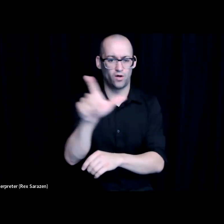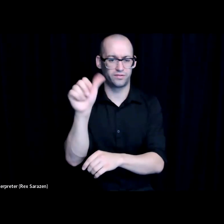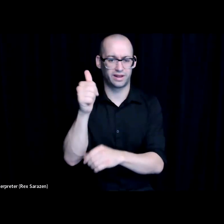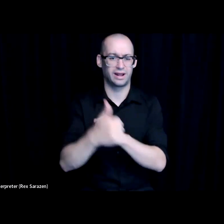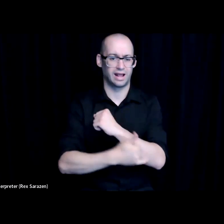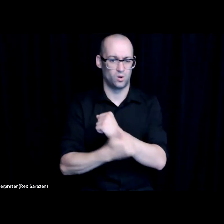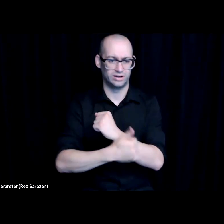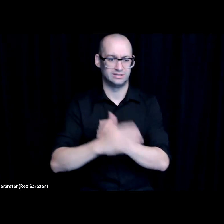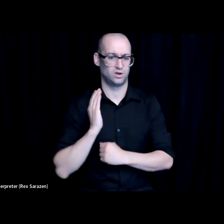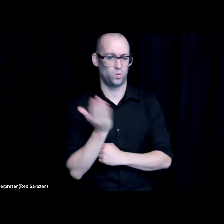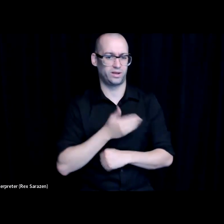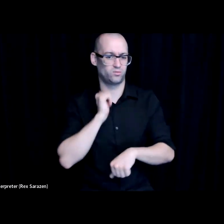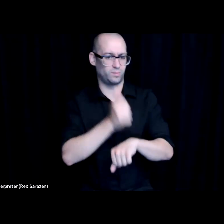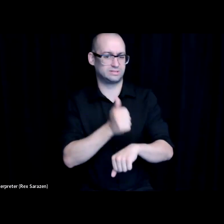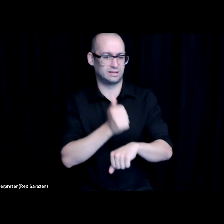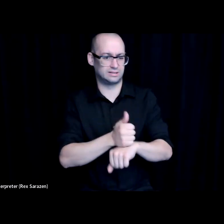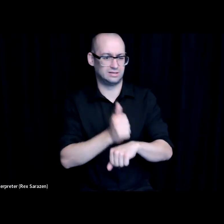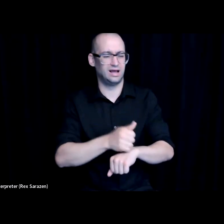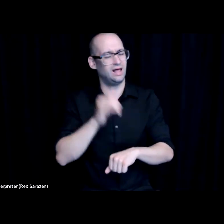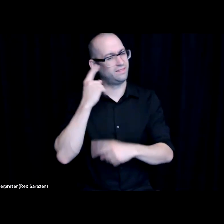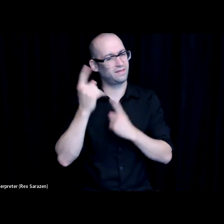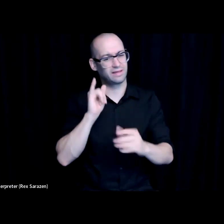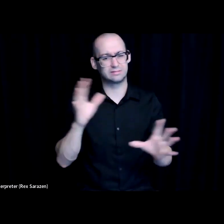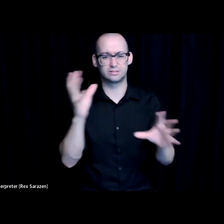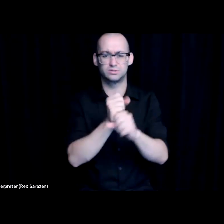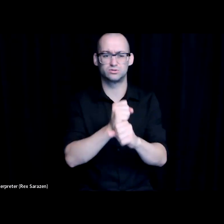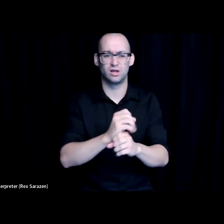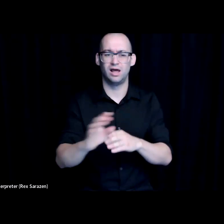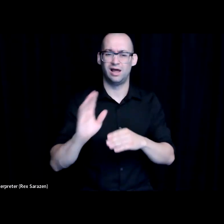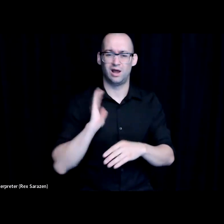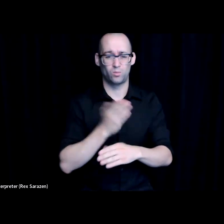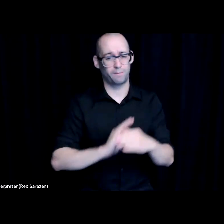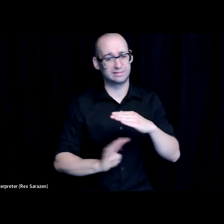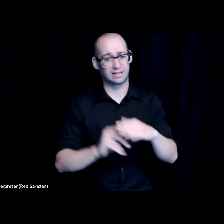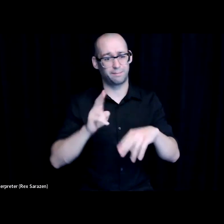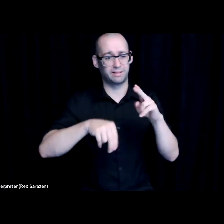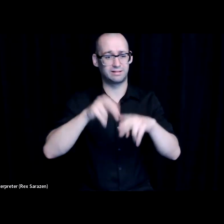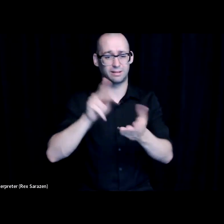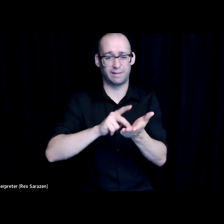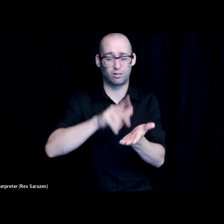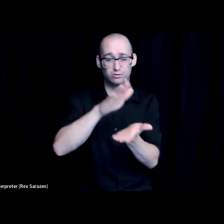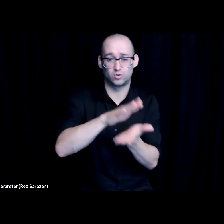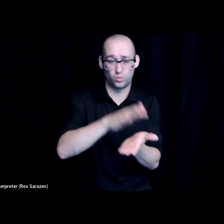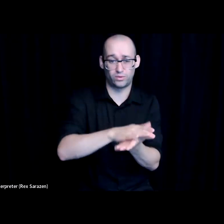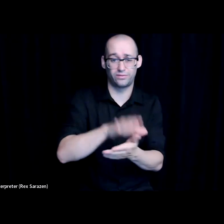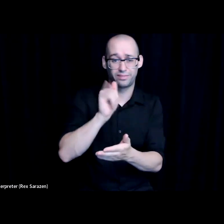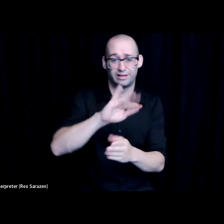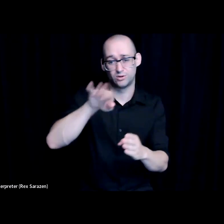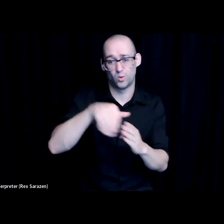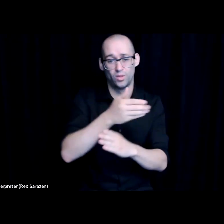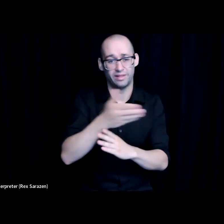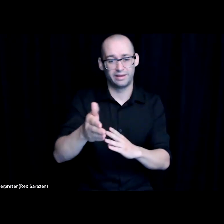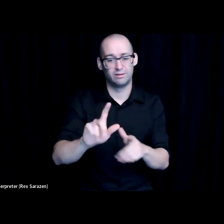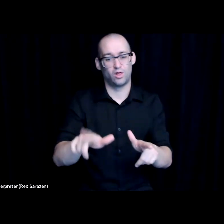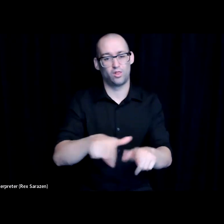represent. I think that sums up. We're basically building a medical school, which is a whole thing and a